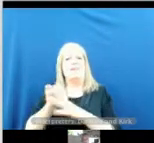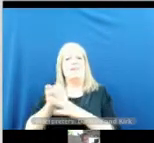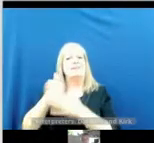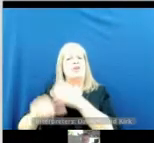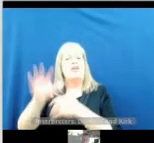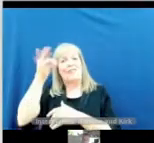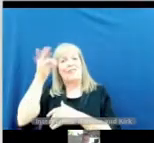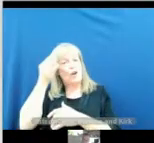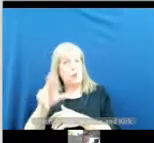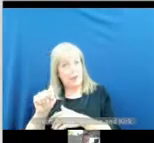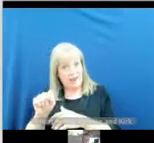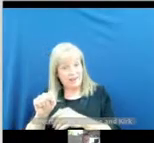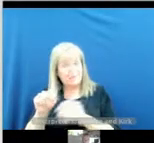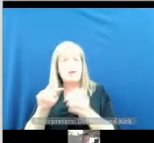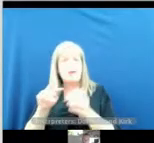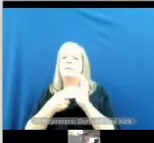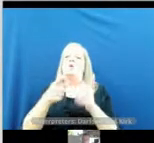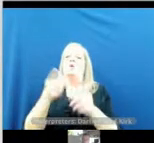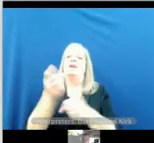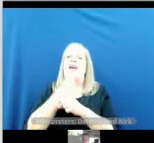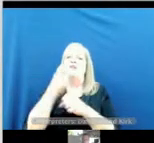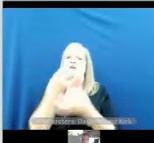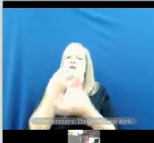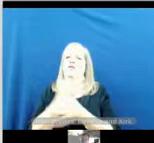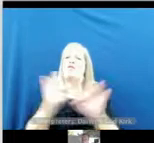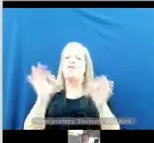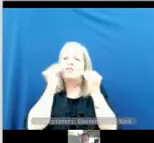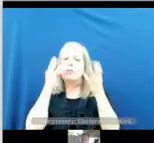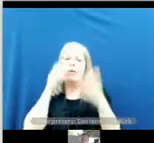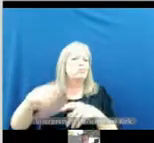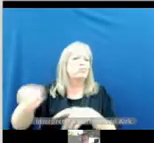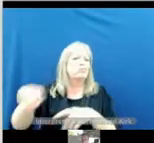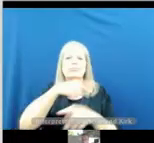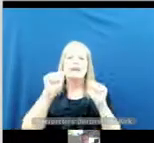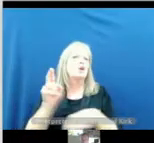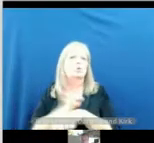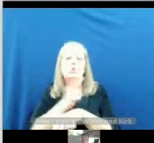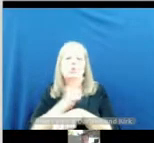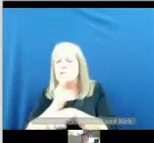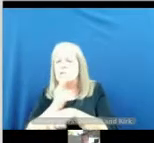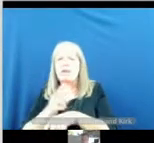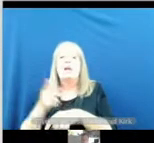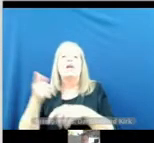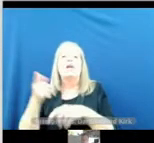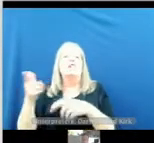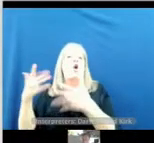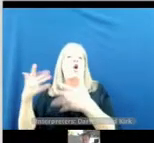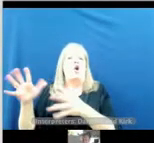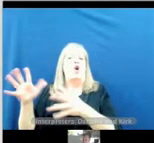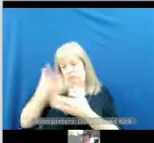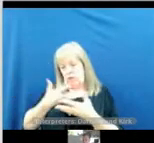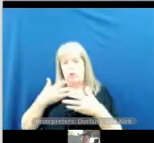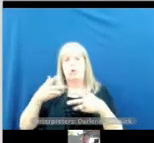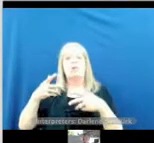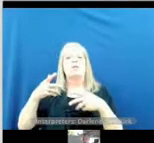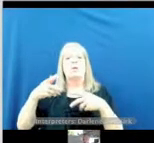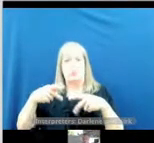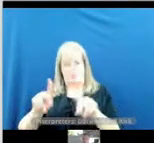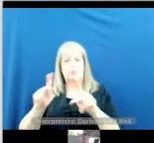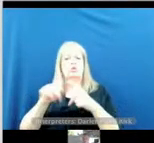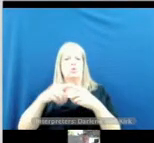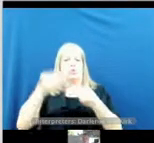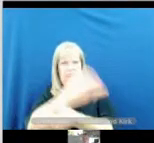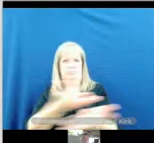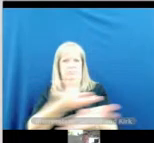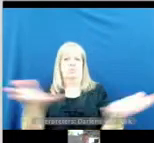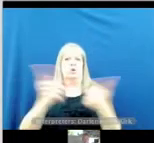content is available to you for free to use. And they have given me permission to tout that message. So you want to look